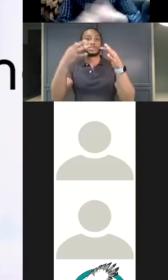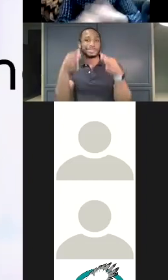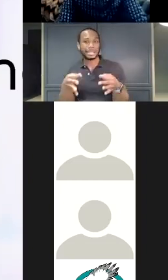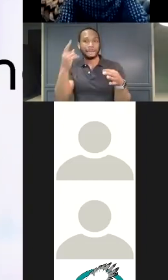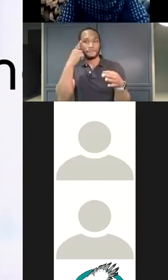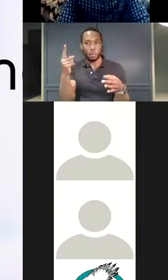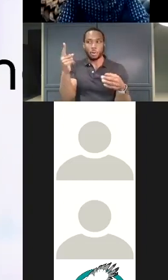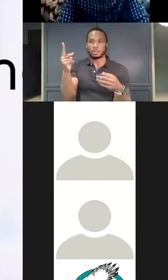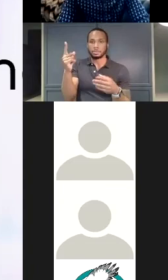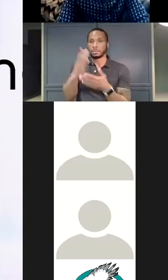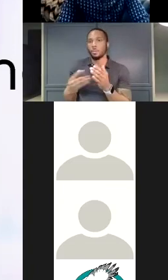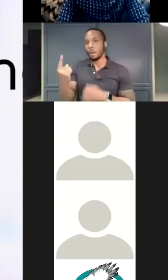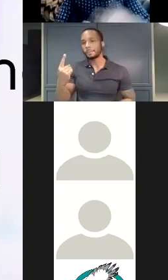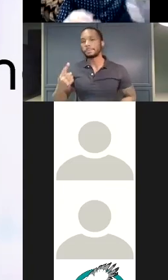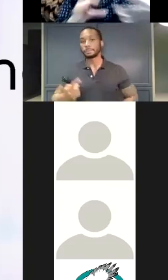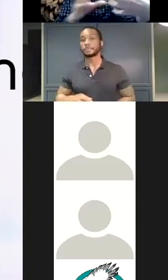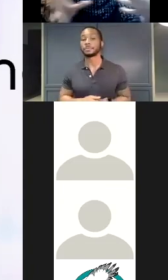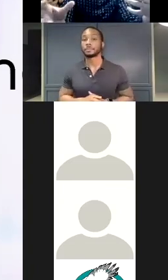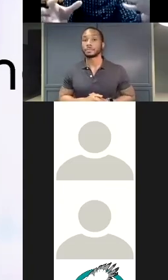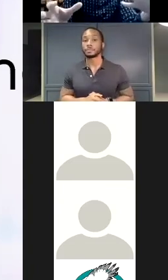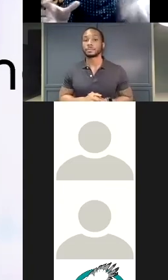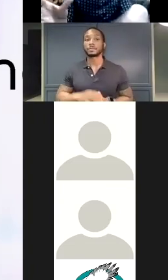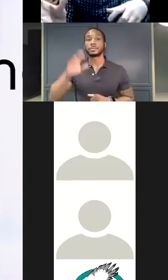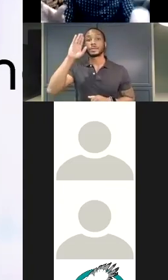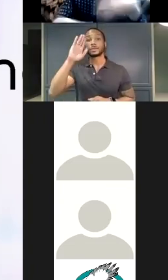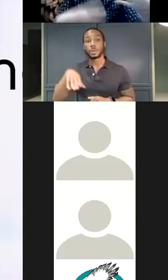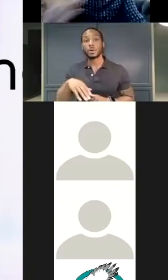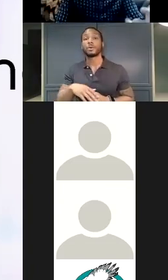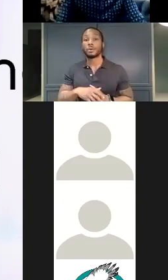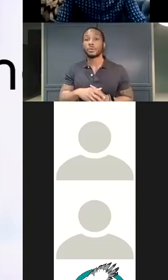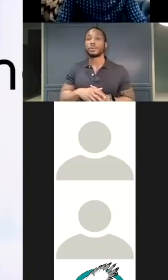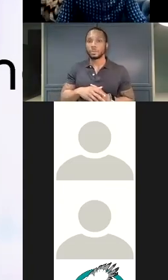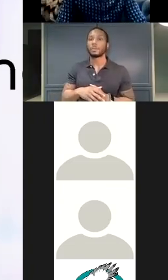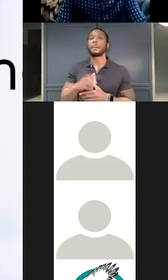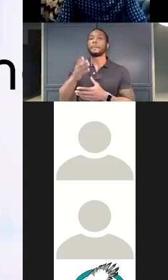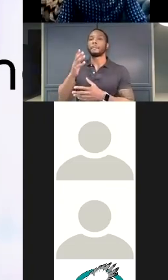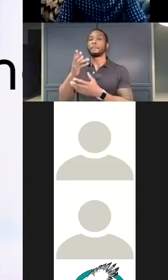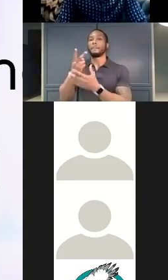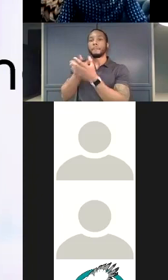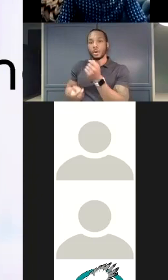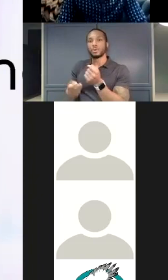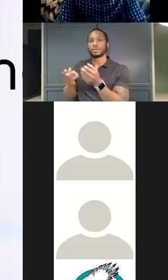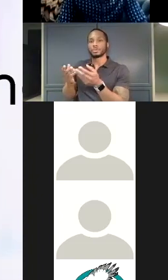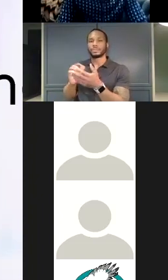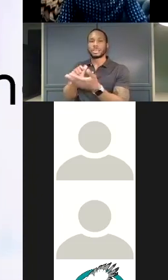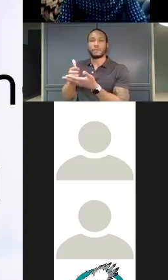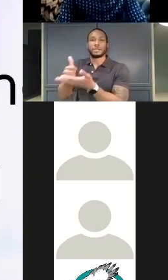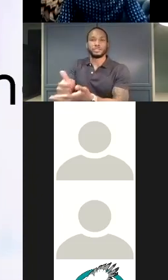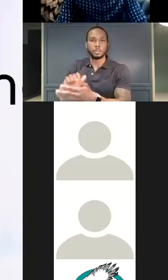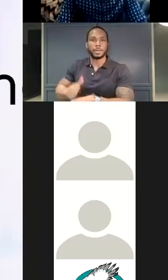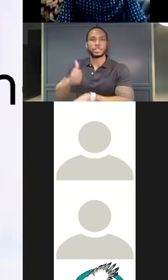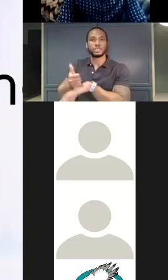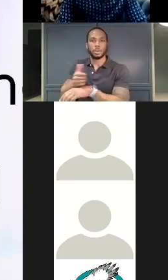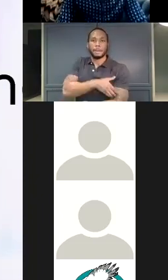someone. It's a, you know, they're both interventions based on empowerment rather than coercion. You are your